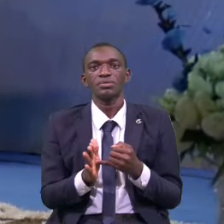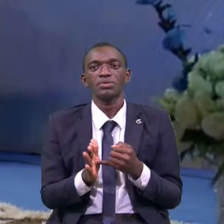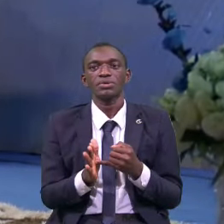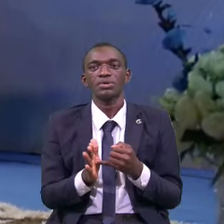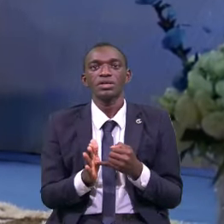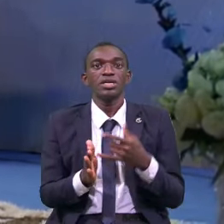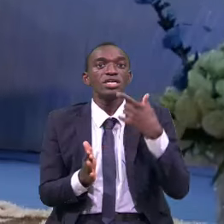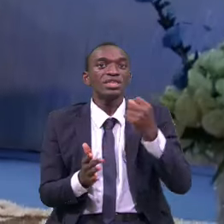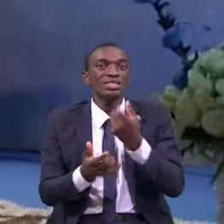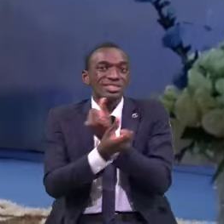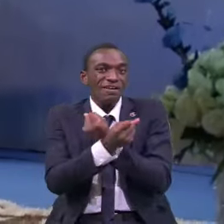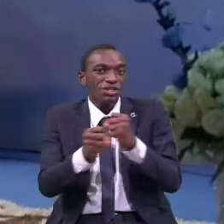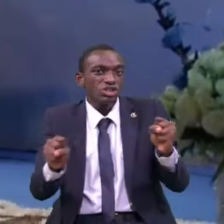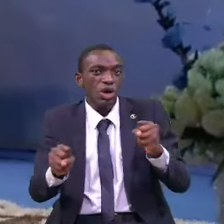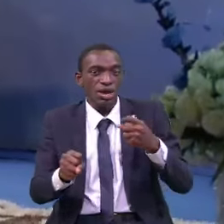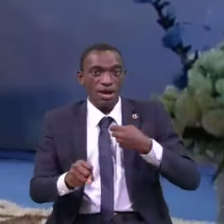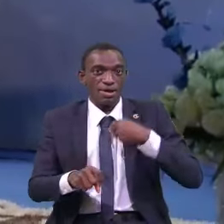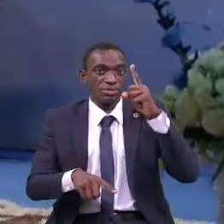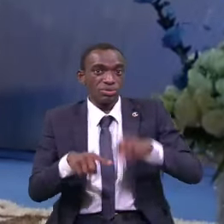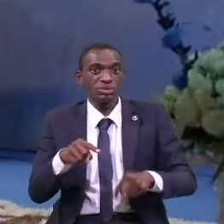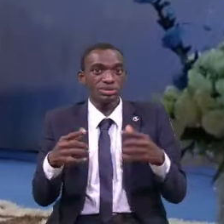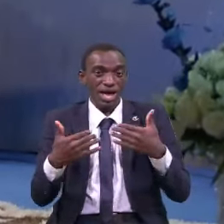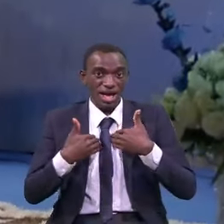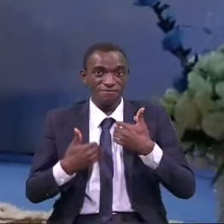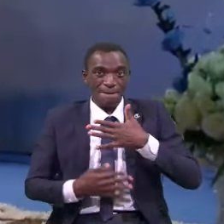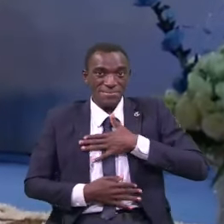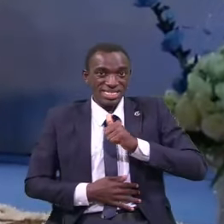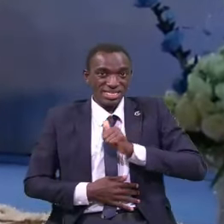The salvation I couldn't have by myself.